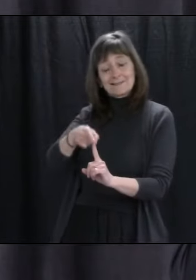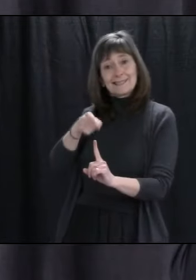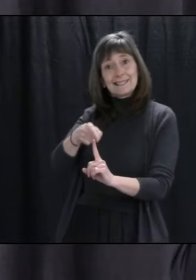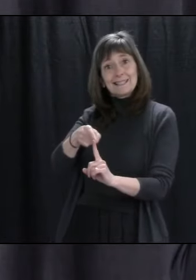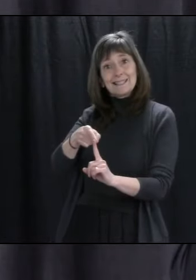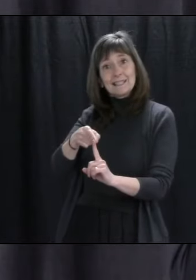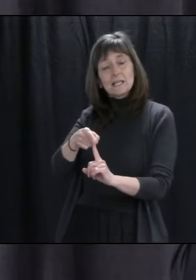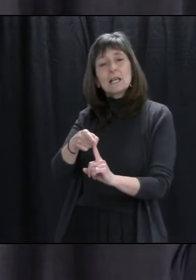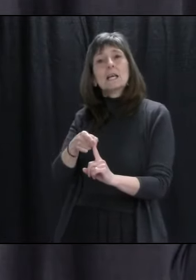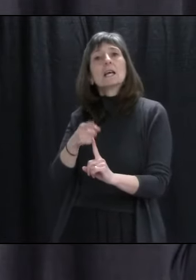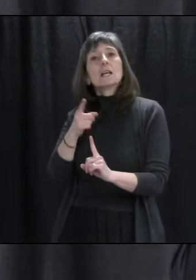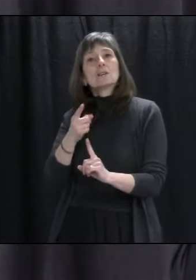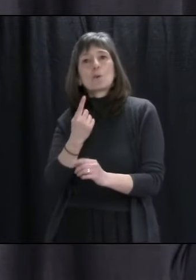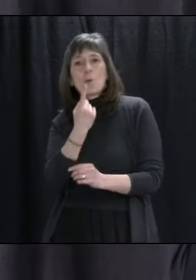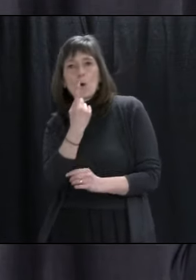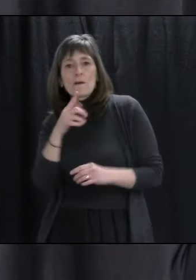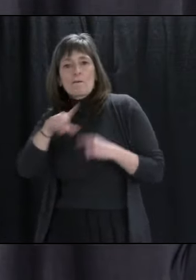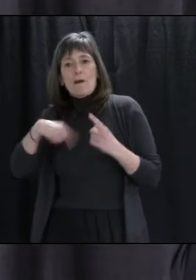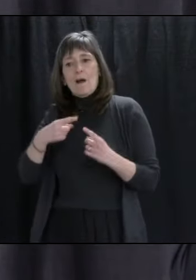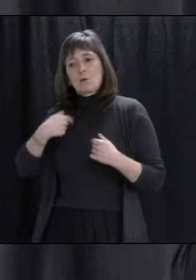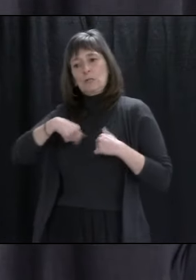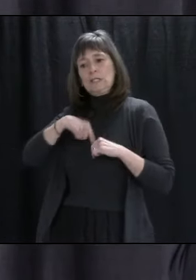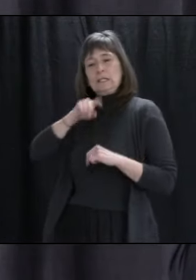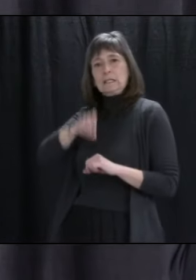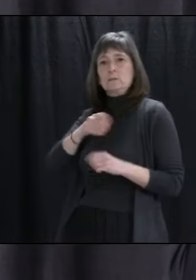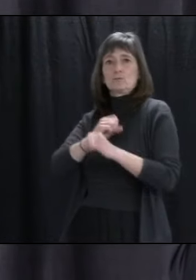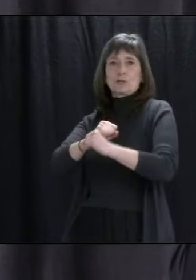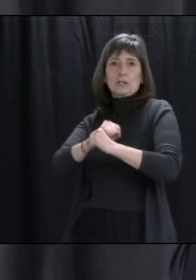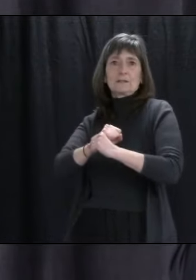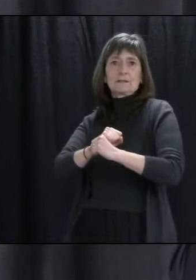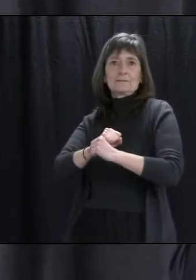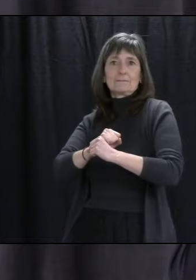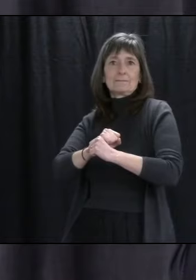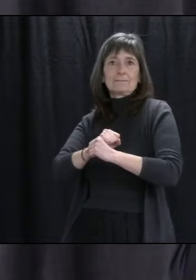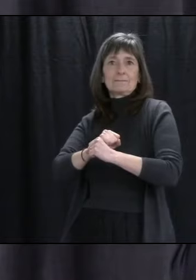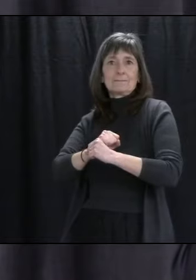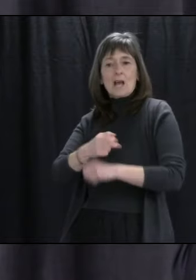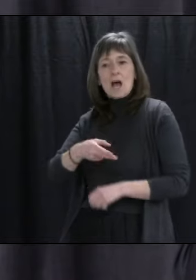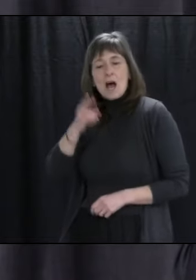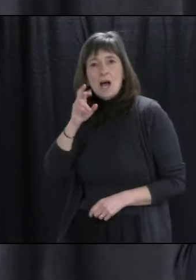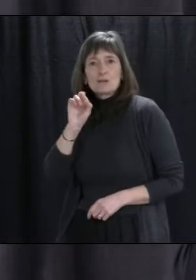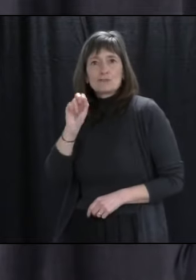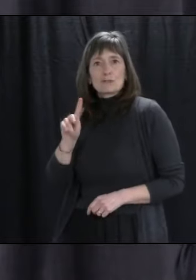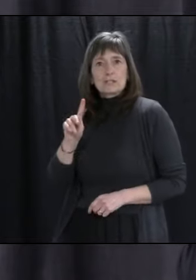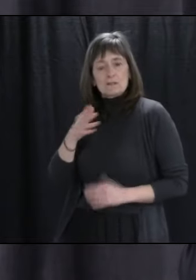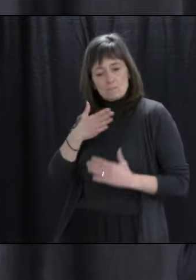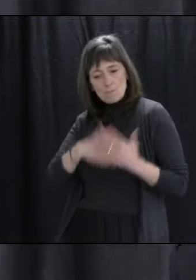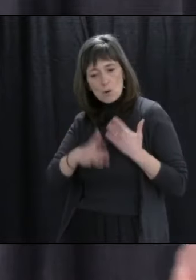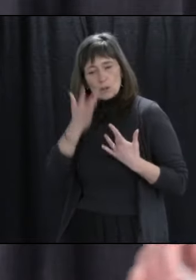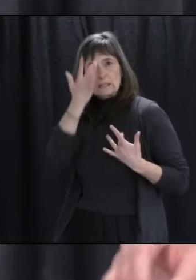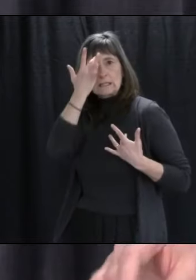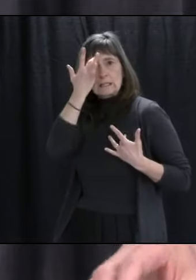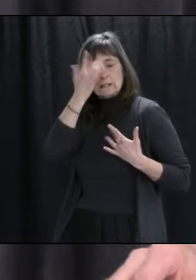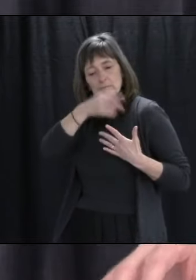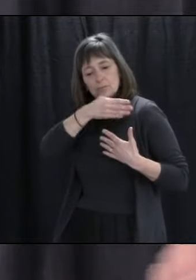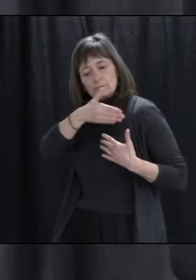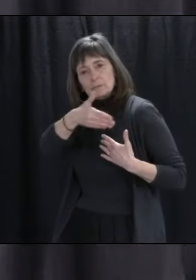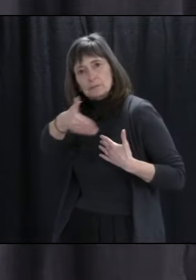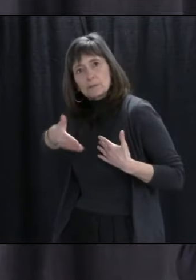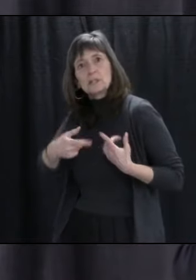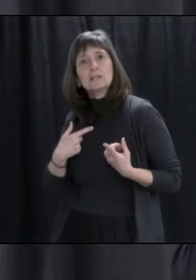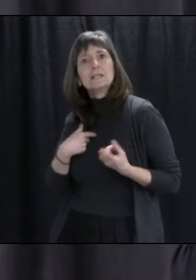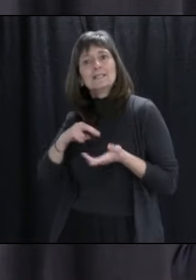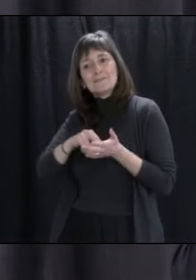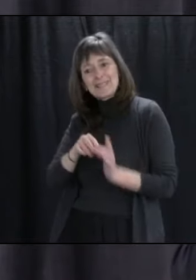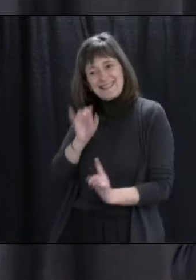one of the vulnerable people that we have in our society. He is one of those high-risk individuals. So the actions that we're taking are to